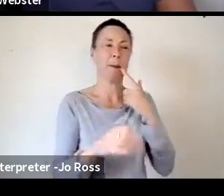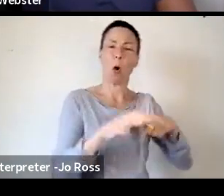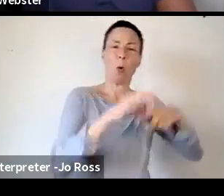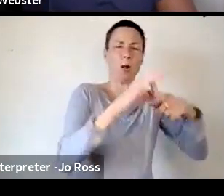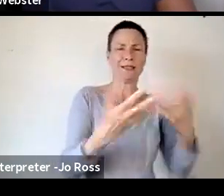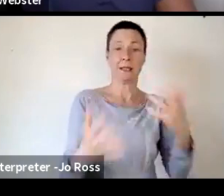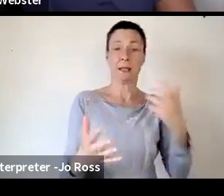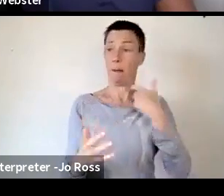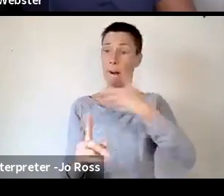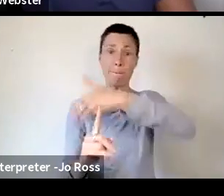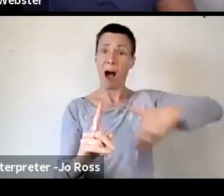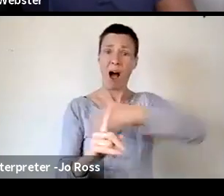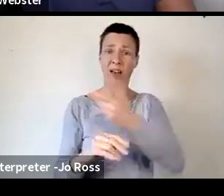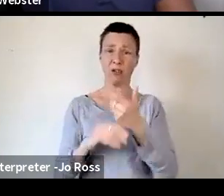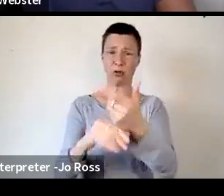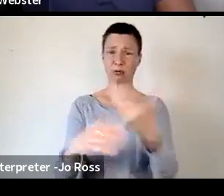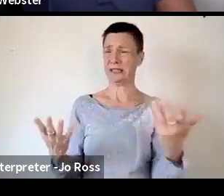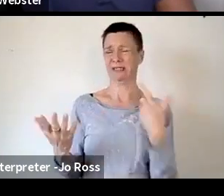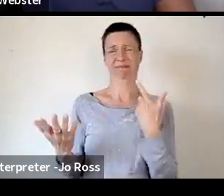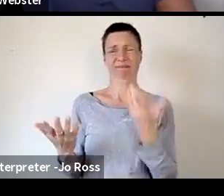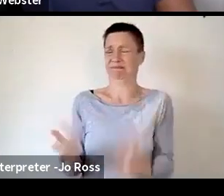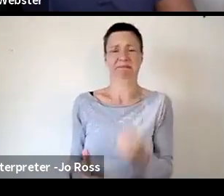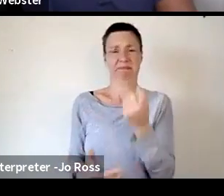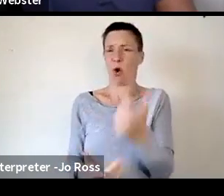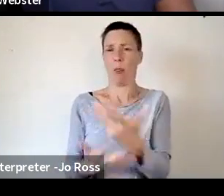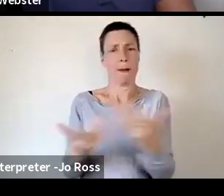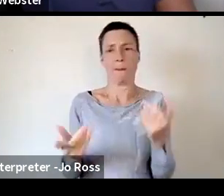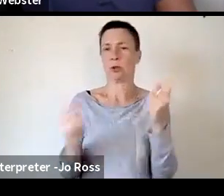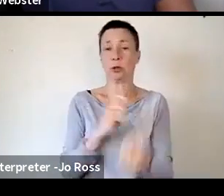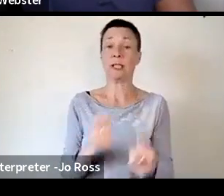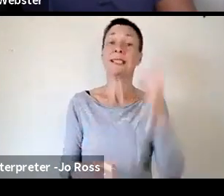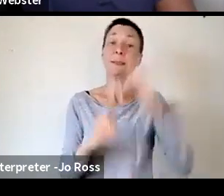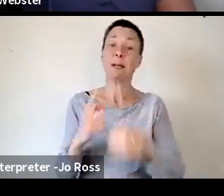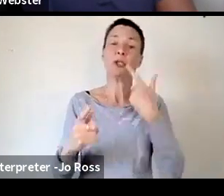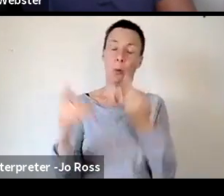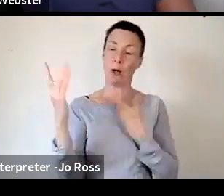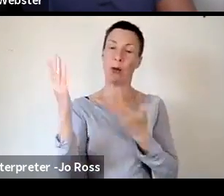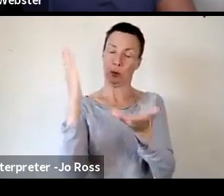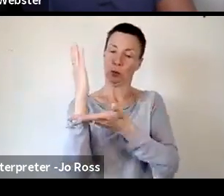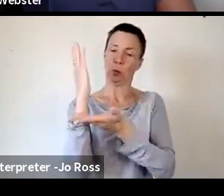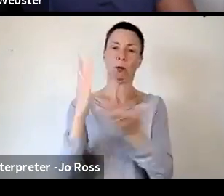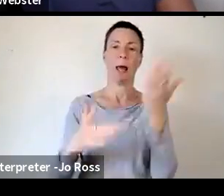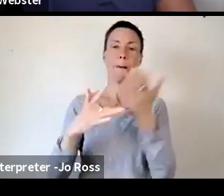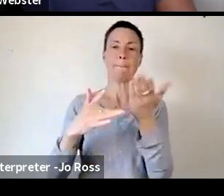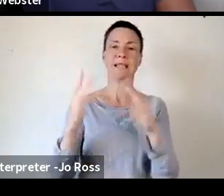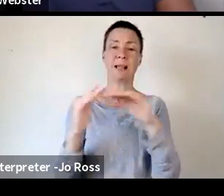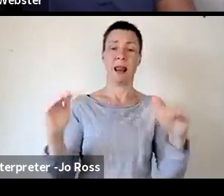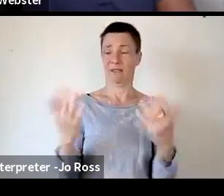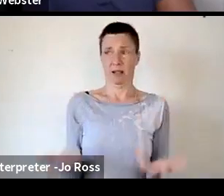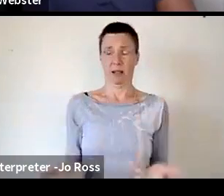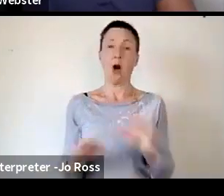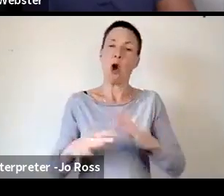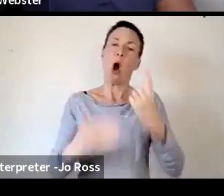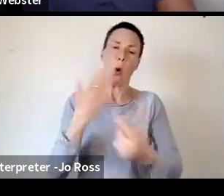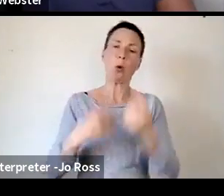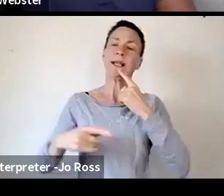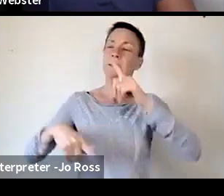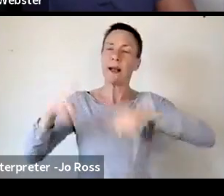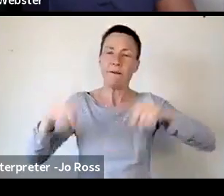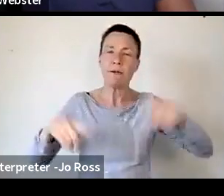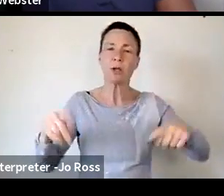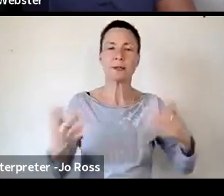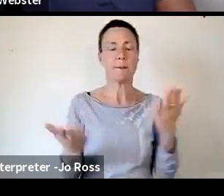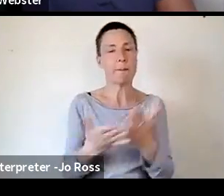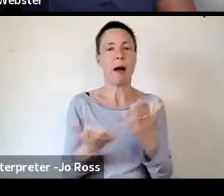anywhere near the same amount of change. And especially when you get to mid-level, I think not just for diverse people, but